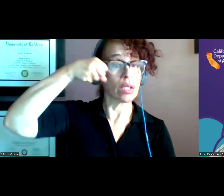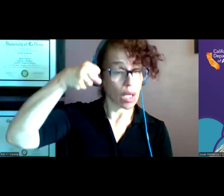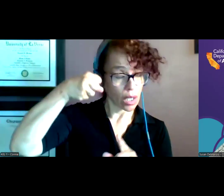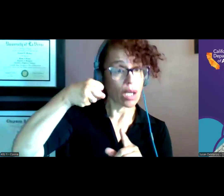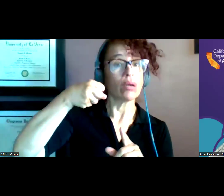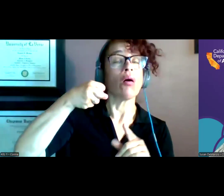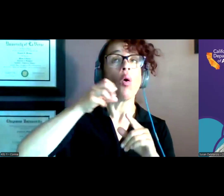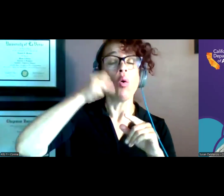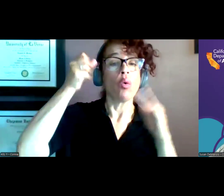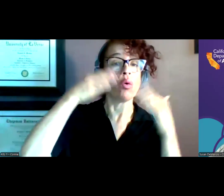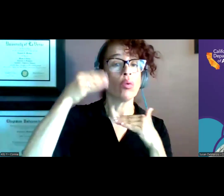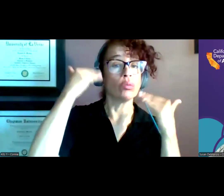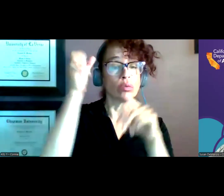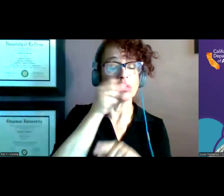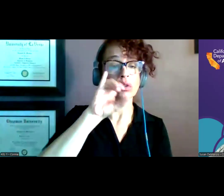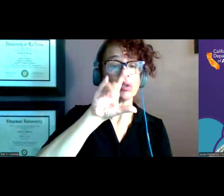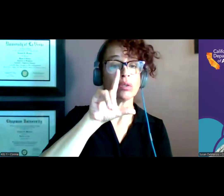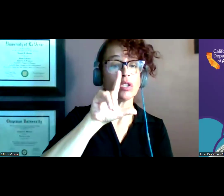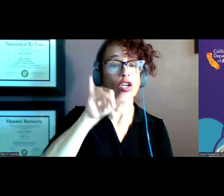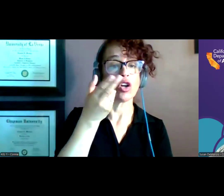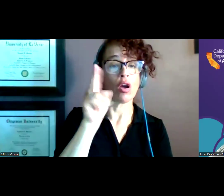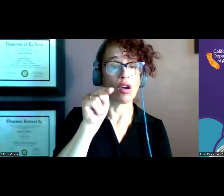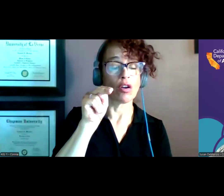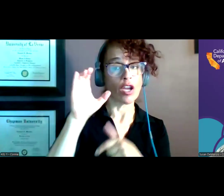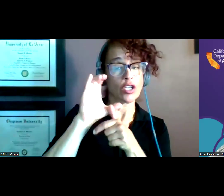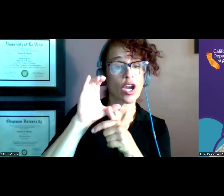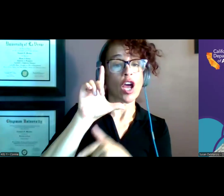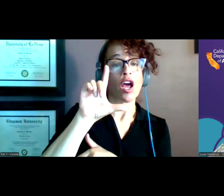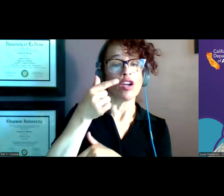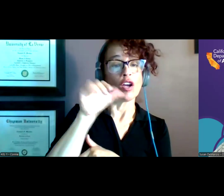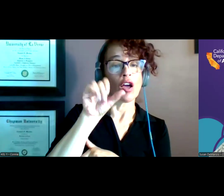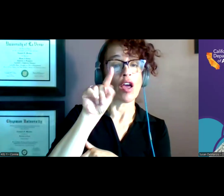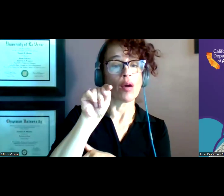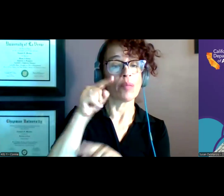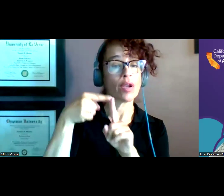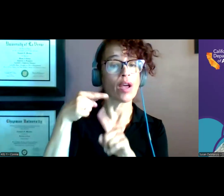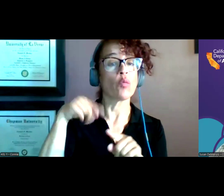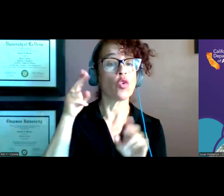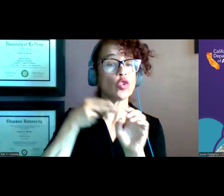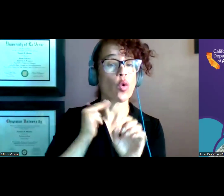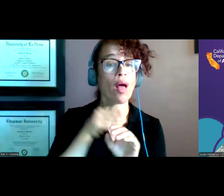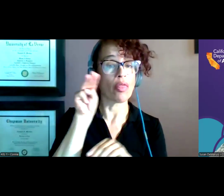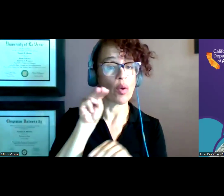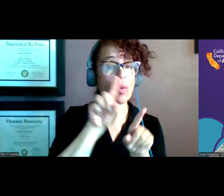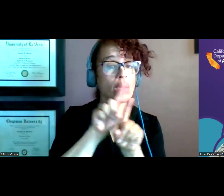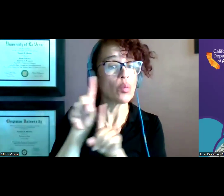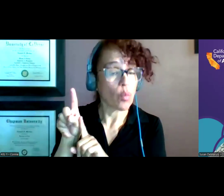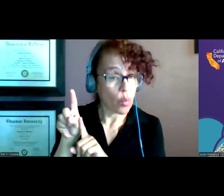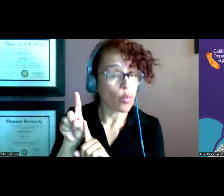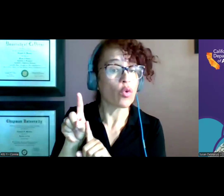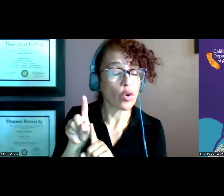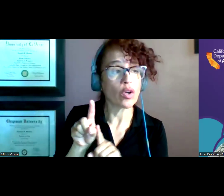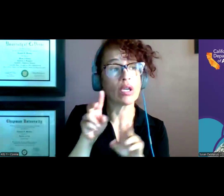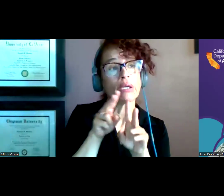LGBTQ adults, and Senator John Laird is the chair of that group. He'll be joining us on Monday, as well as a